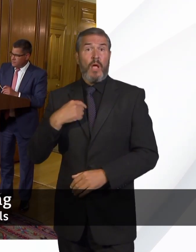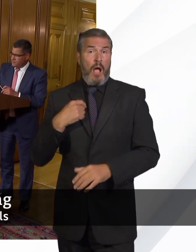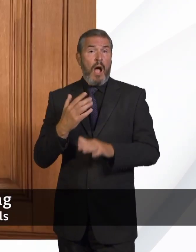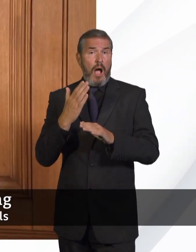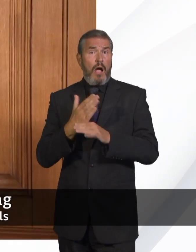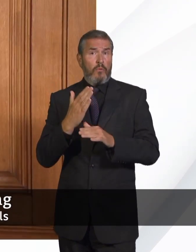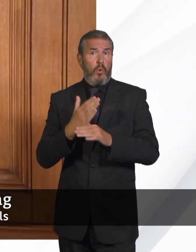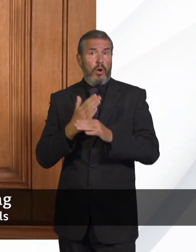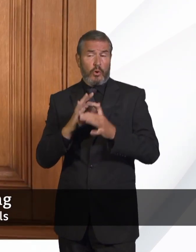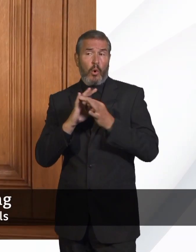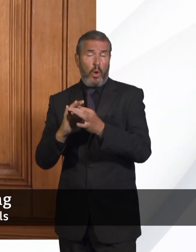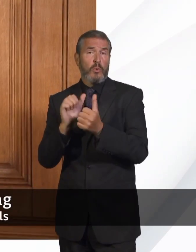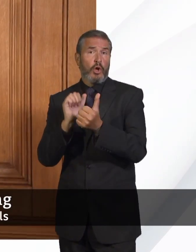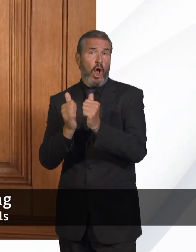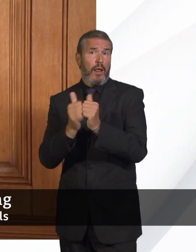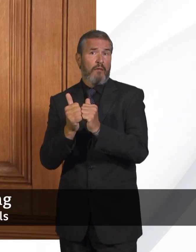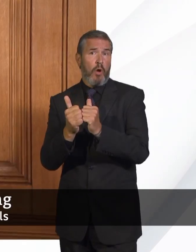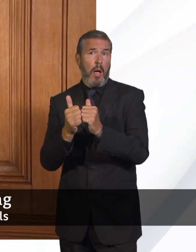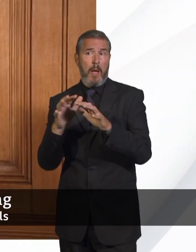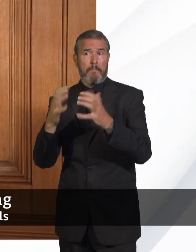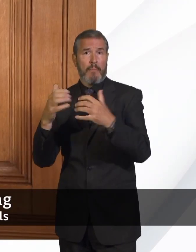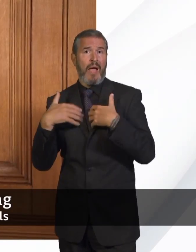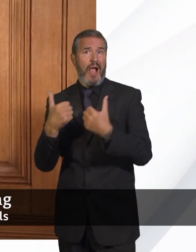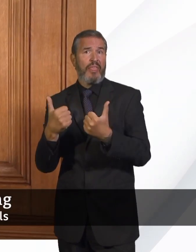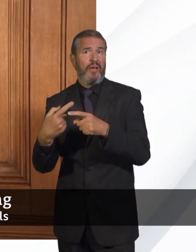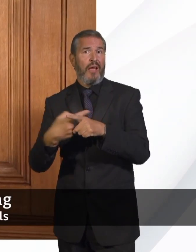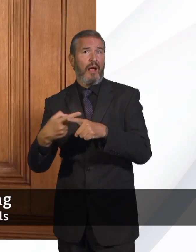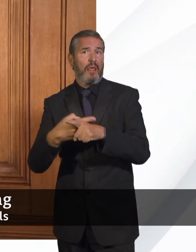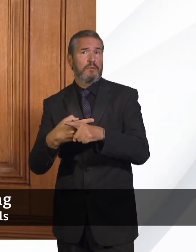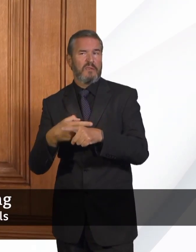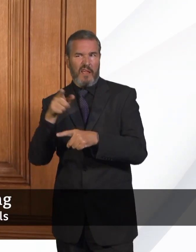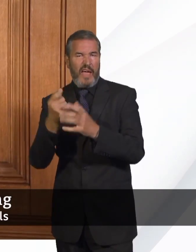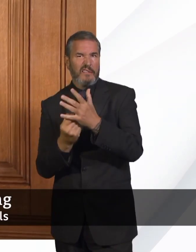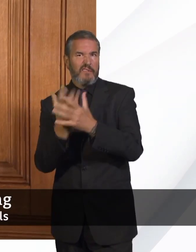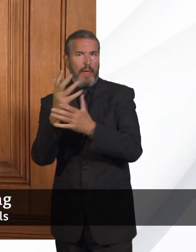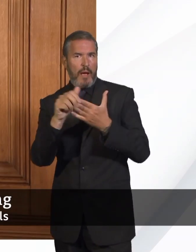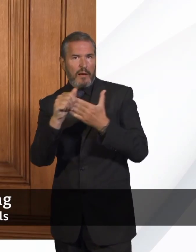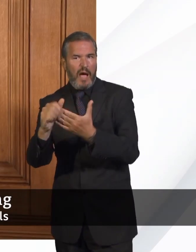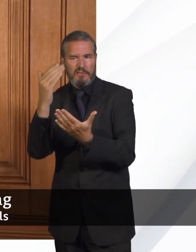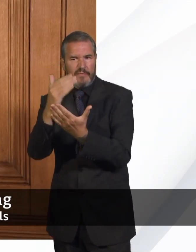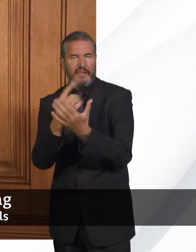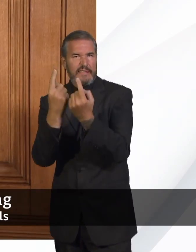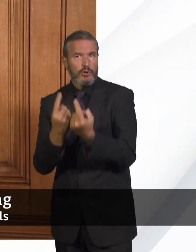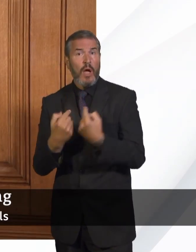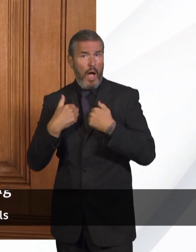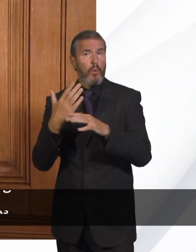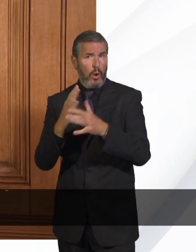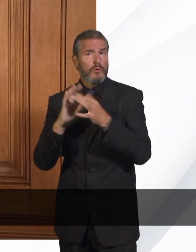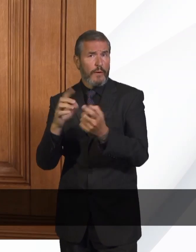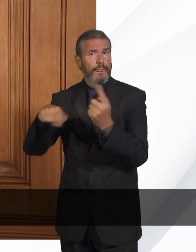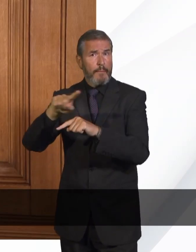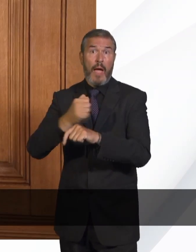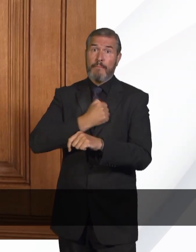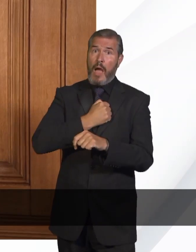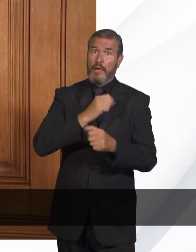quite closely with colleagues in Public Health England as they're developing the guidance and looking at these kind of issues, and talking indeed to my own